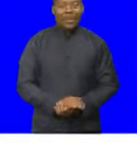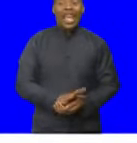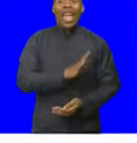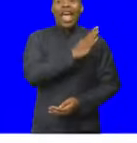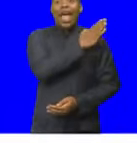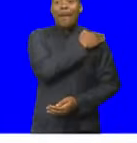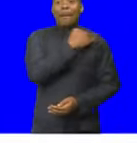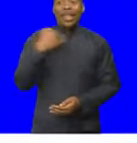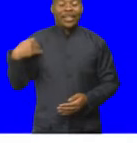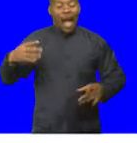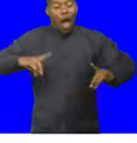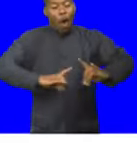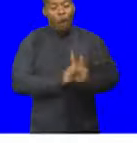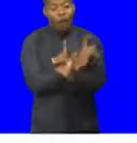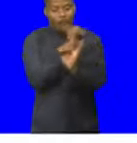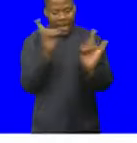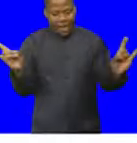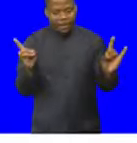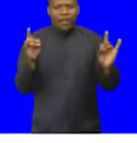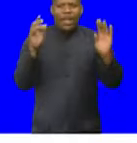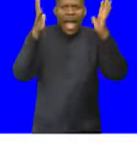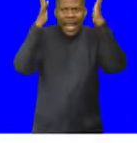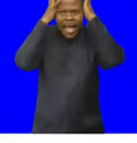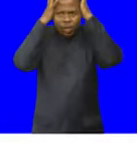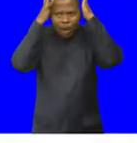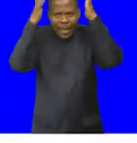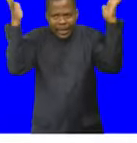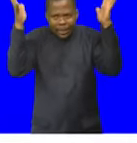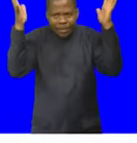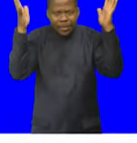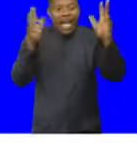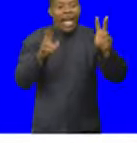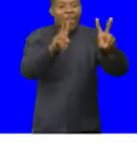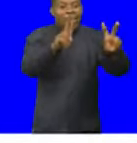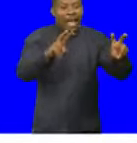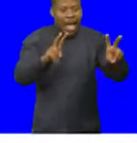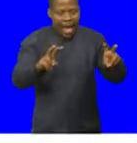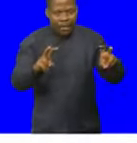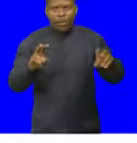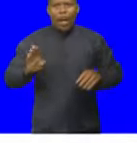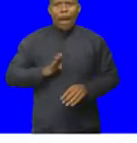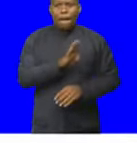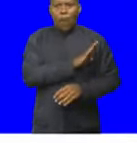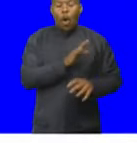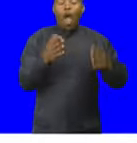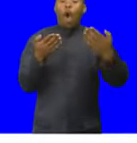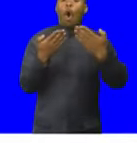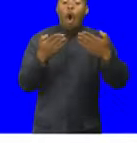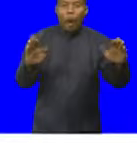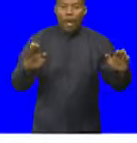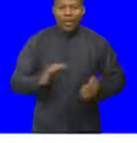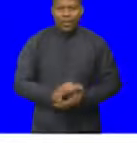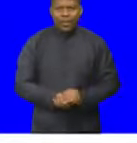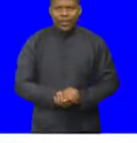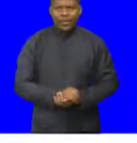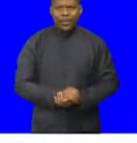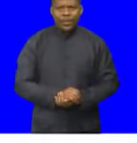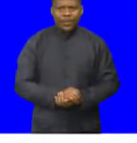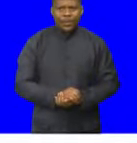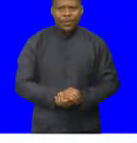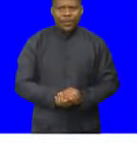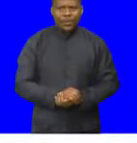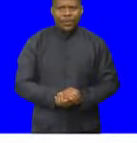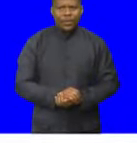Invuna elitiko letempilo sethule libandla lelitawubuka Tindzaba delicwaningo eveni iEswatini Health and Human